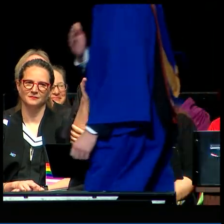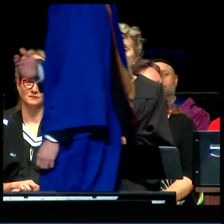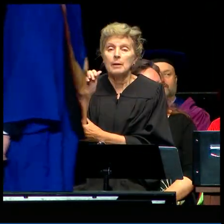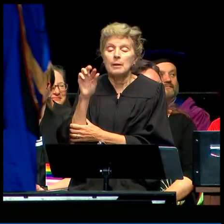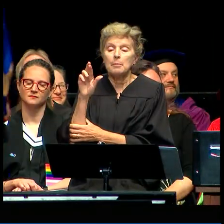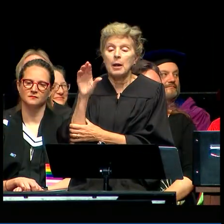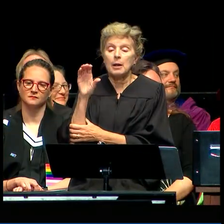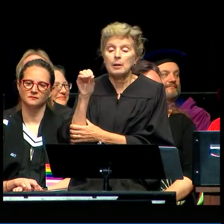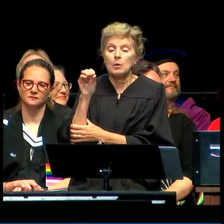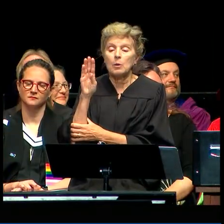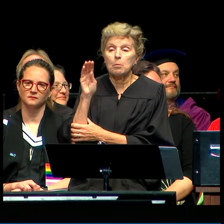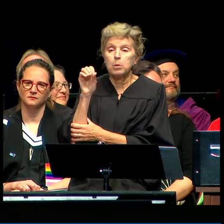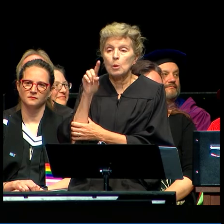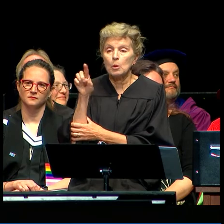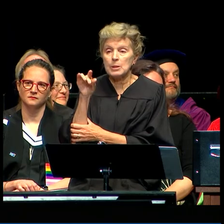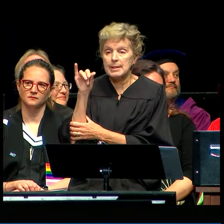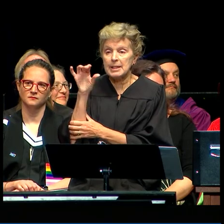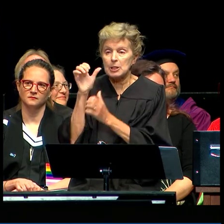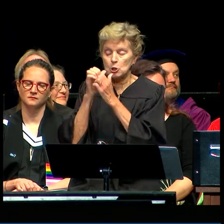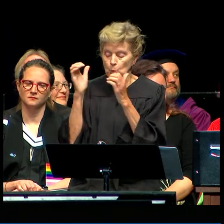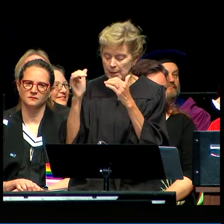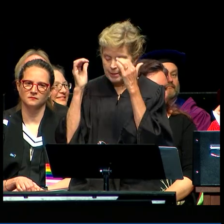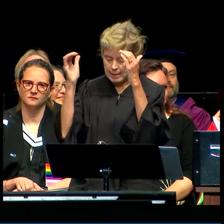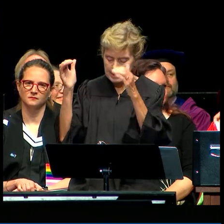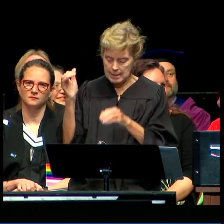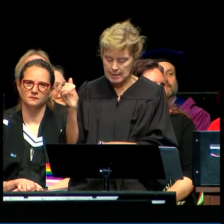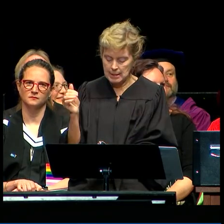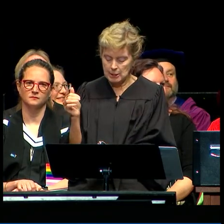Marco Bozic, with distinction.